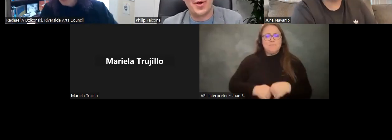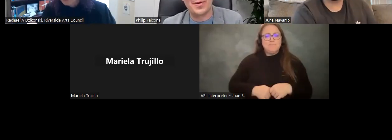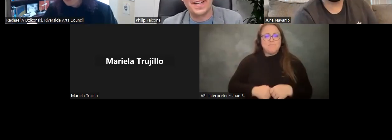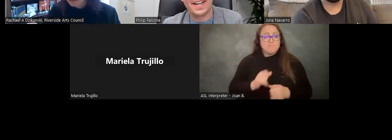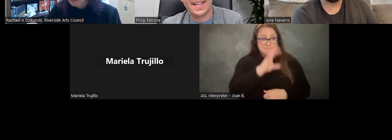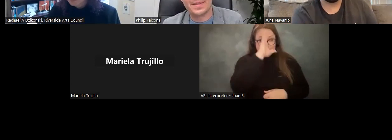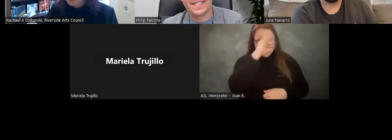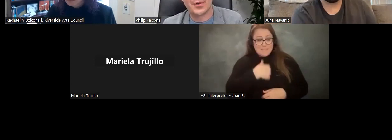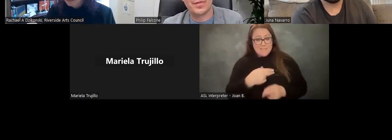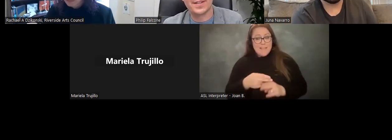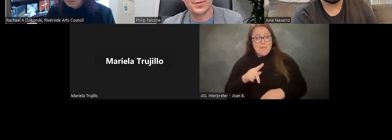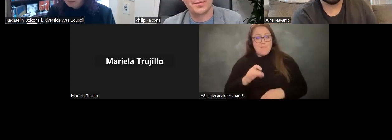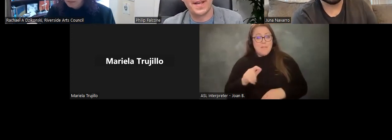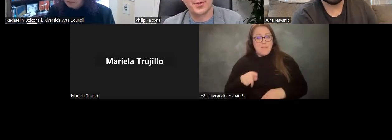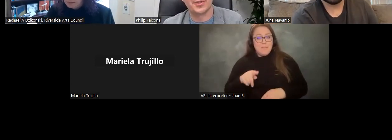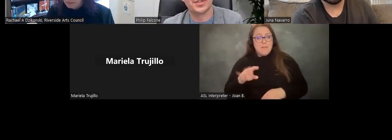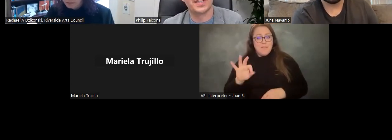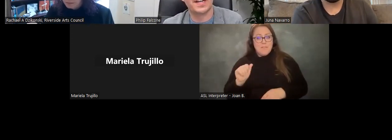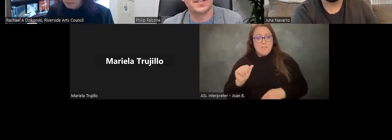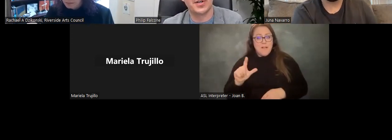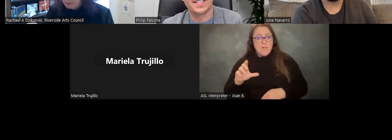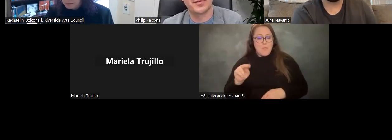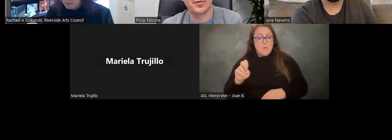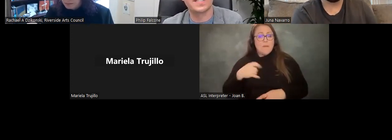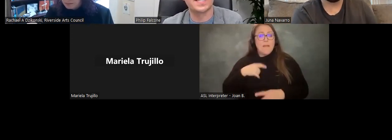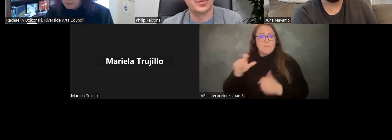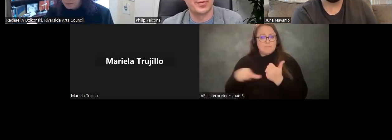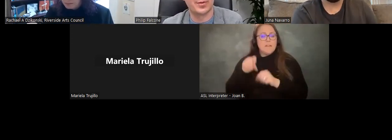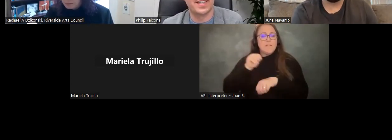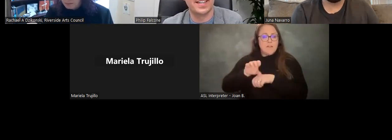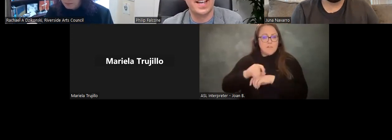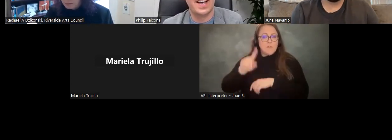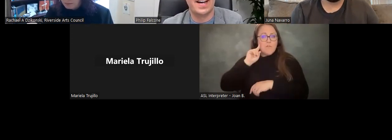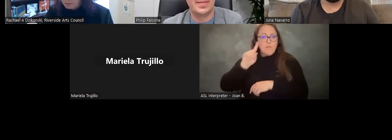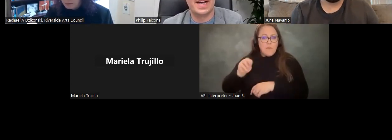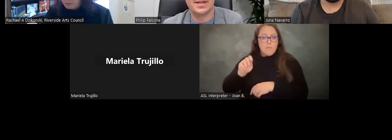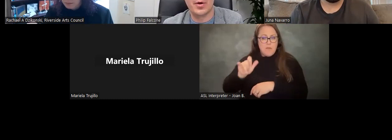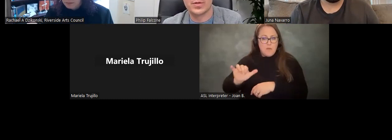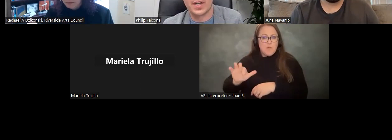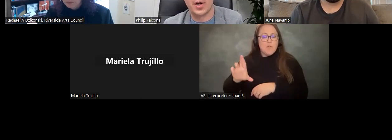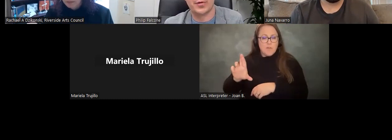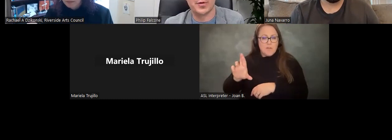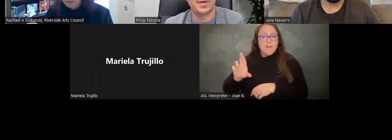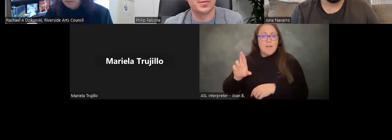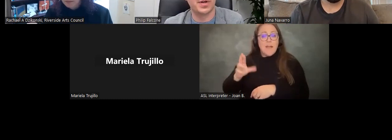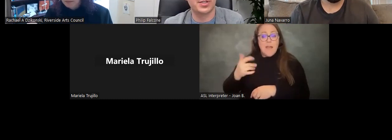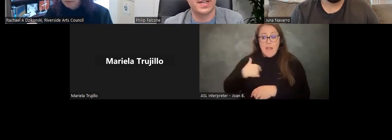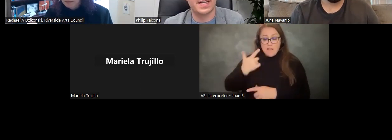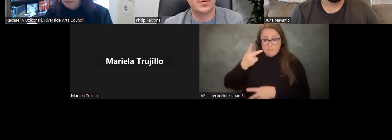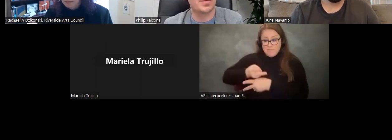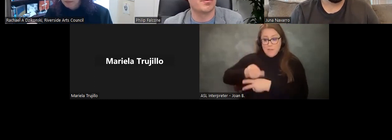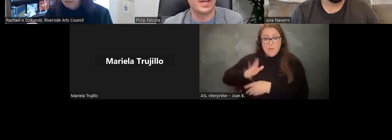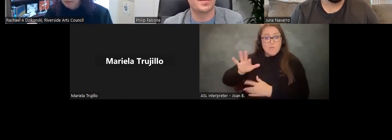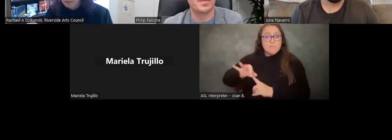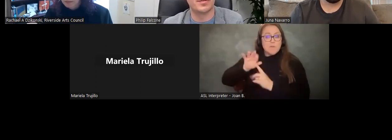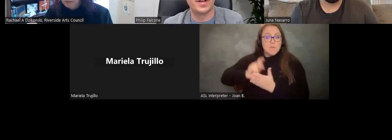Philip Falcone. I am the senior advisor to Mayor Patricia Locke Dawson for the city of Riverside. I oversee all of her special projects,